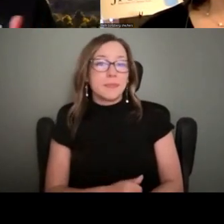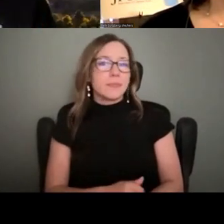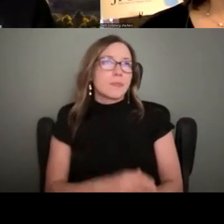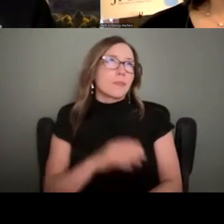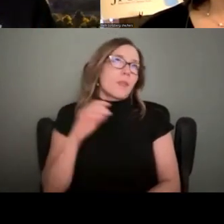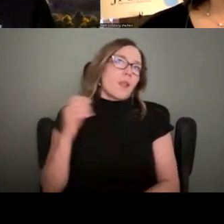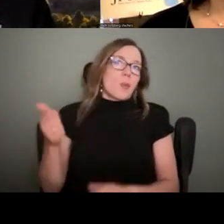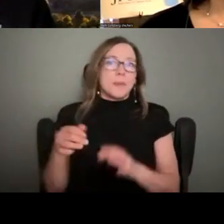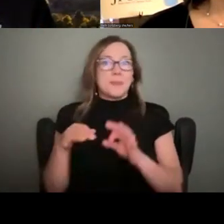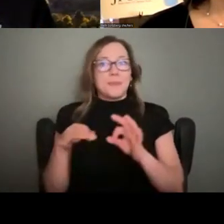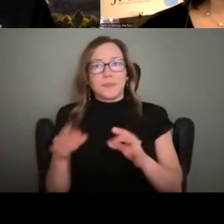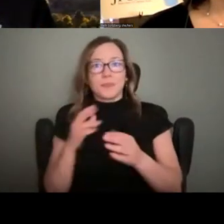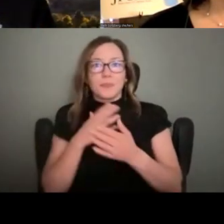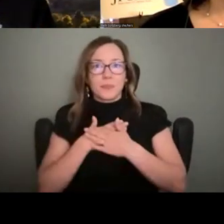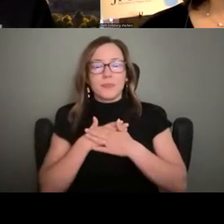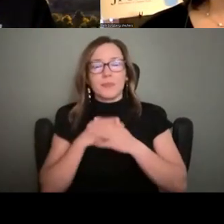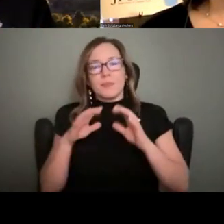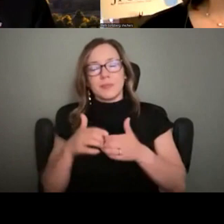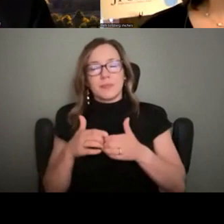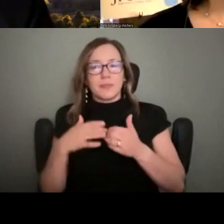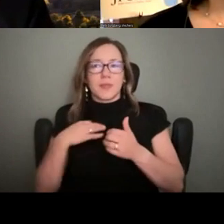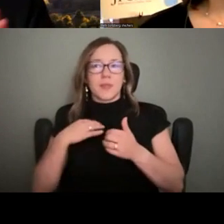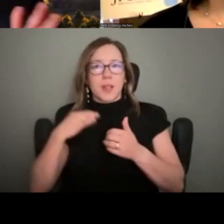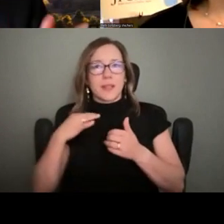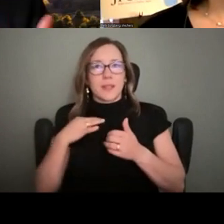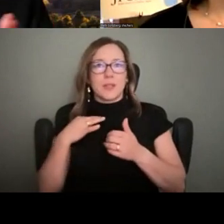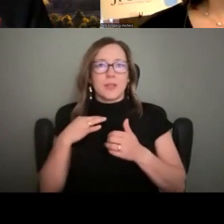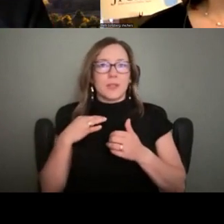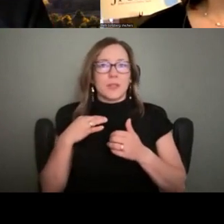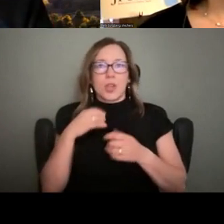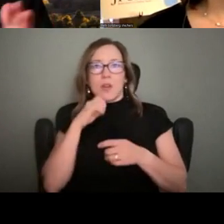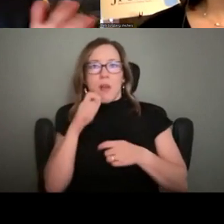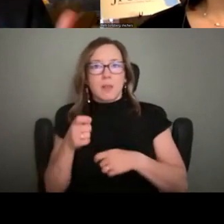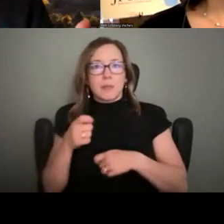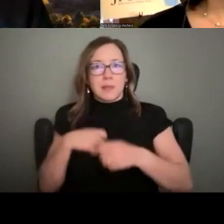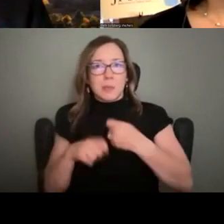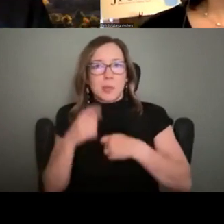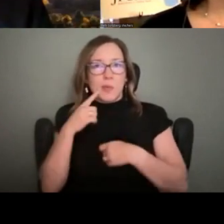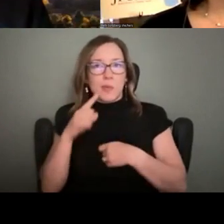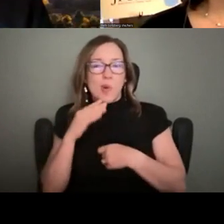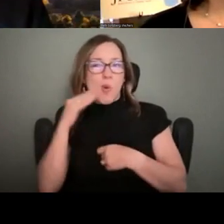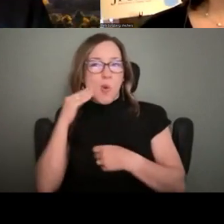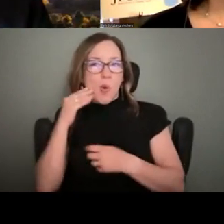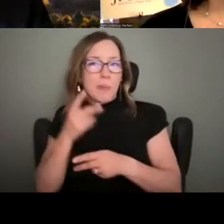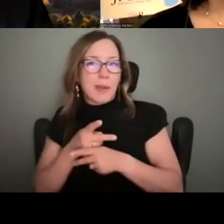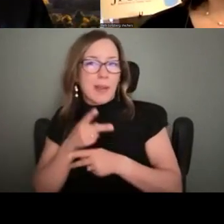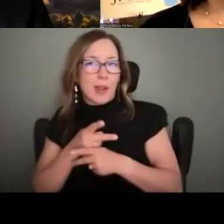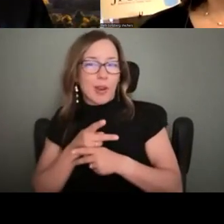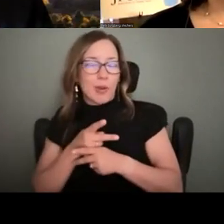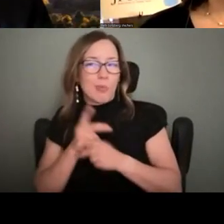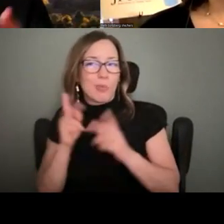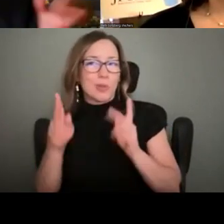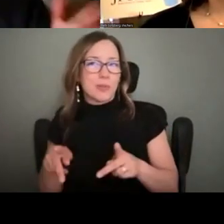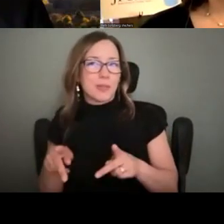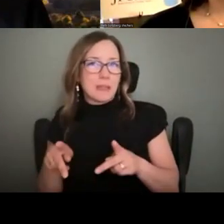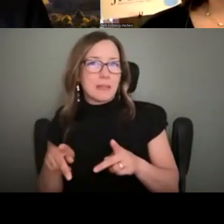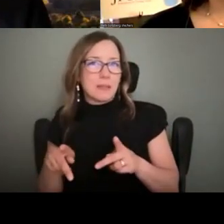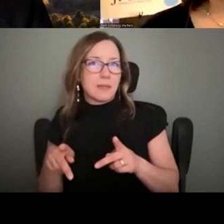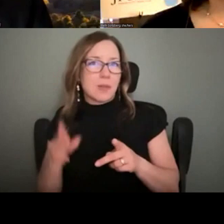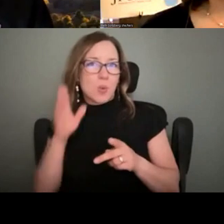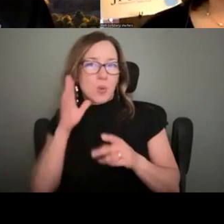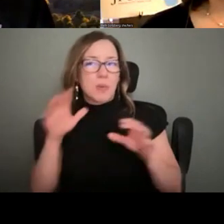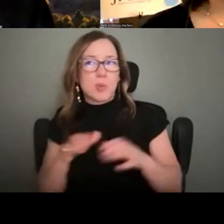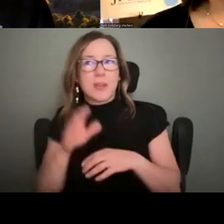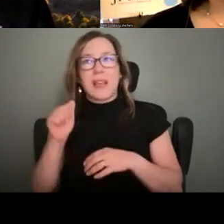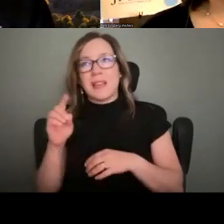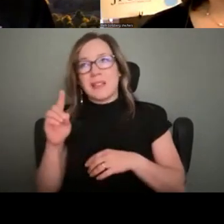put it is our Respite Squad volunteers are not really substitutes for a home care attendant who would be doing the